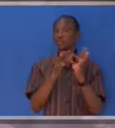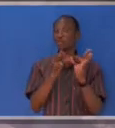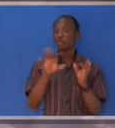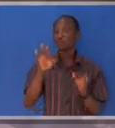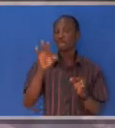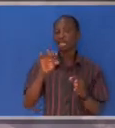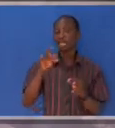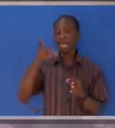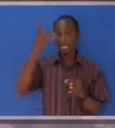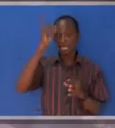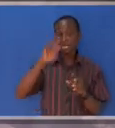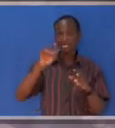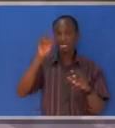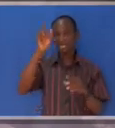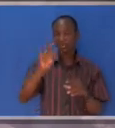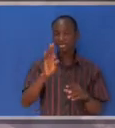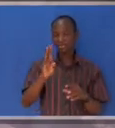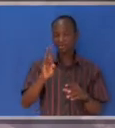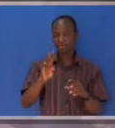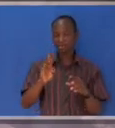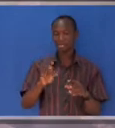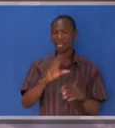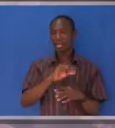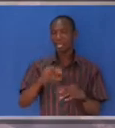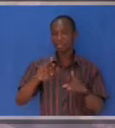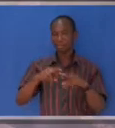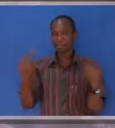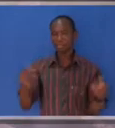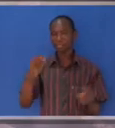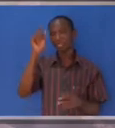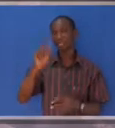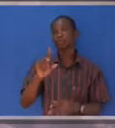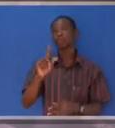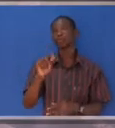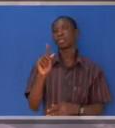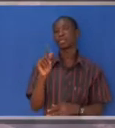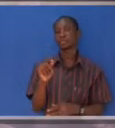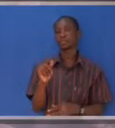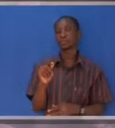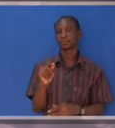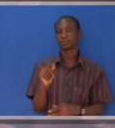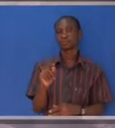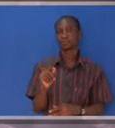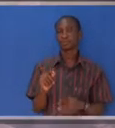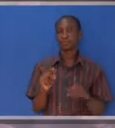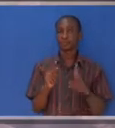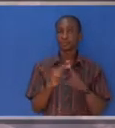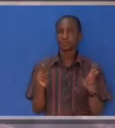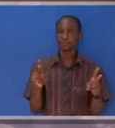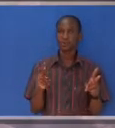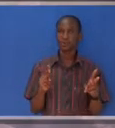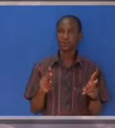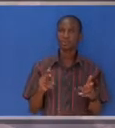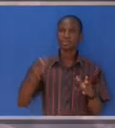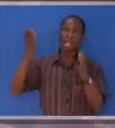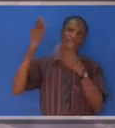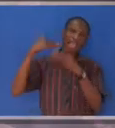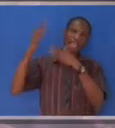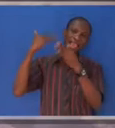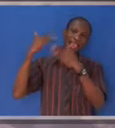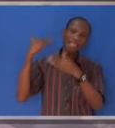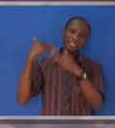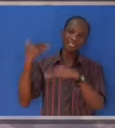chapter 7 and Revelation chapter 20. So in that judgment against Rome, the Ancient of Days